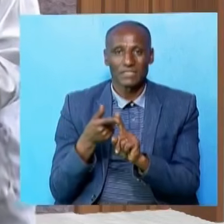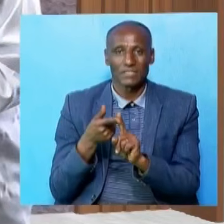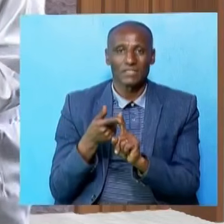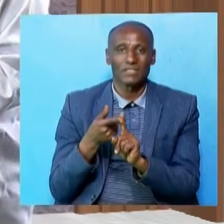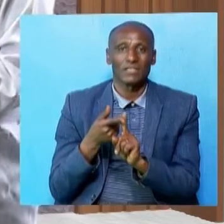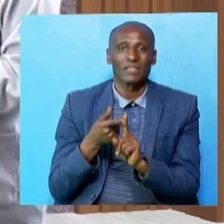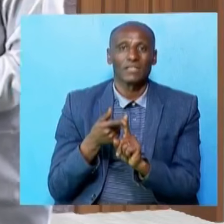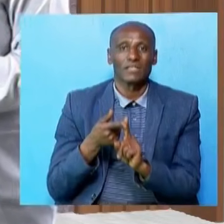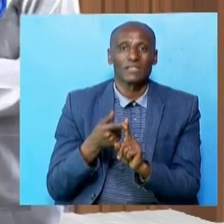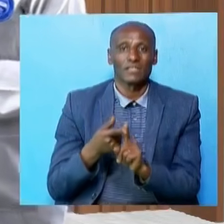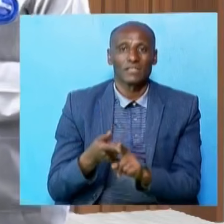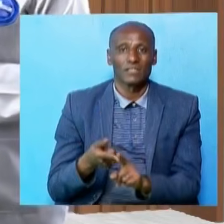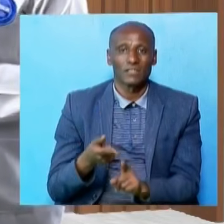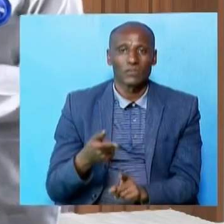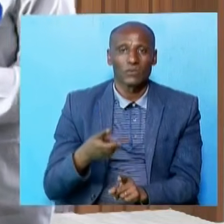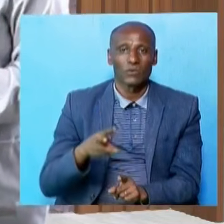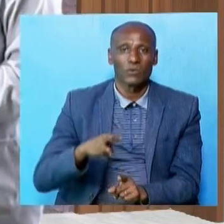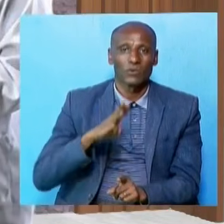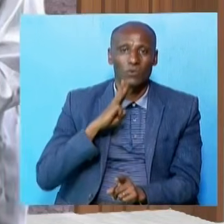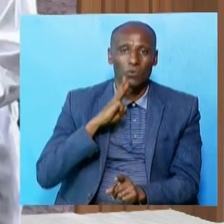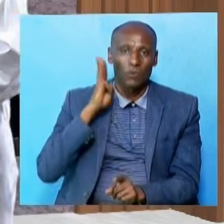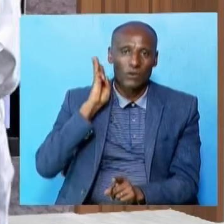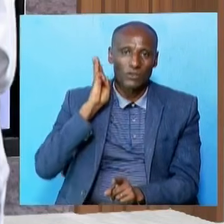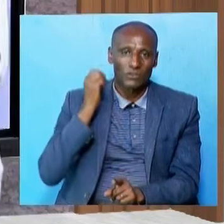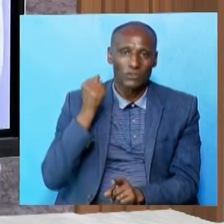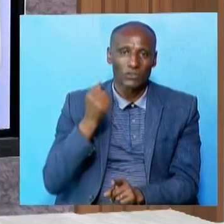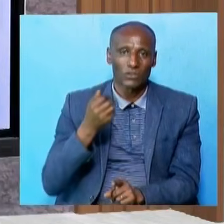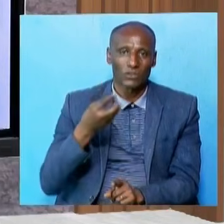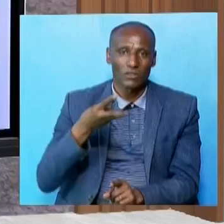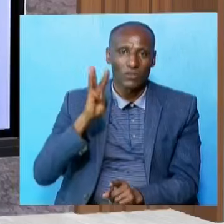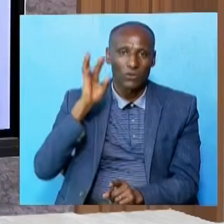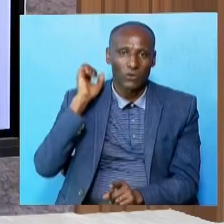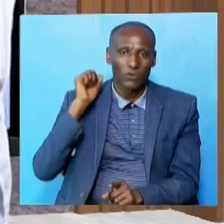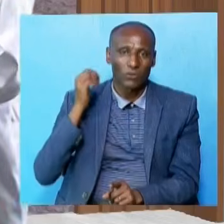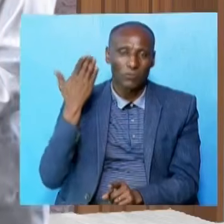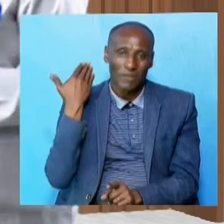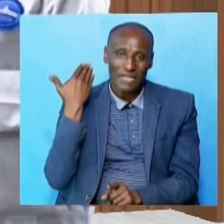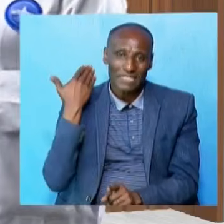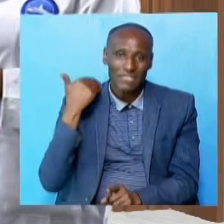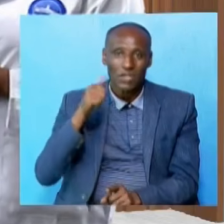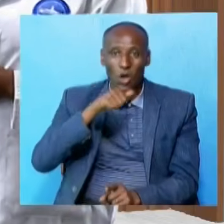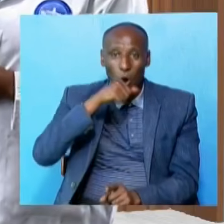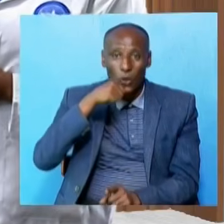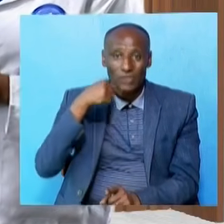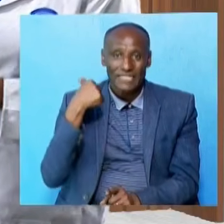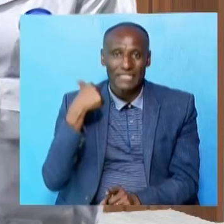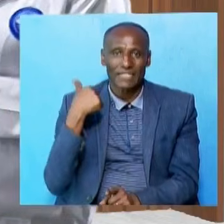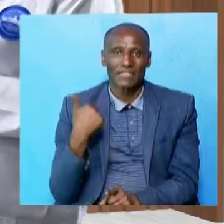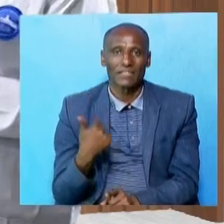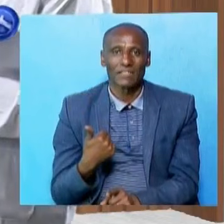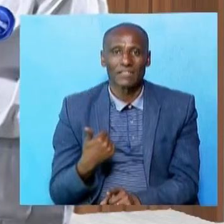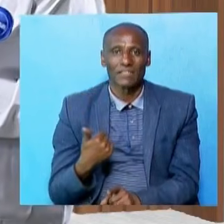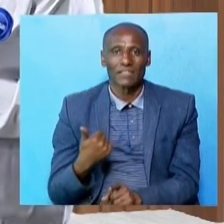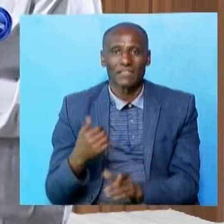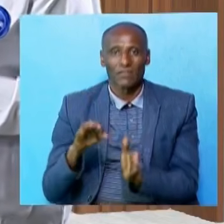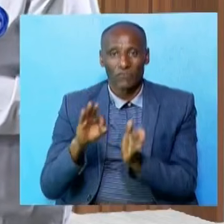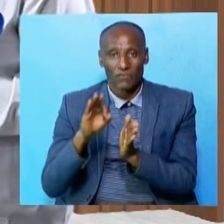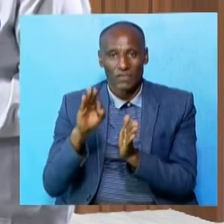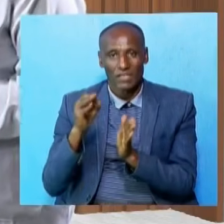or were, which is a past auxiliary, yes? And the verb type is